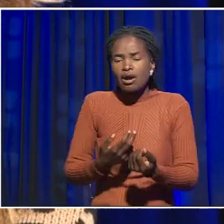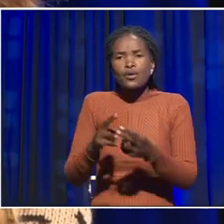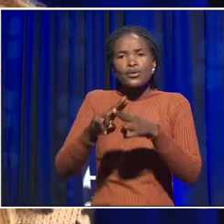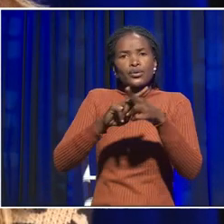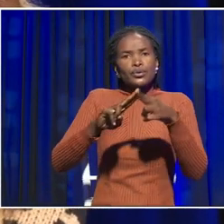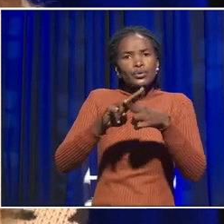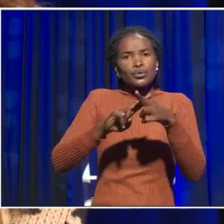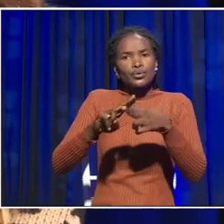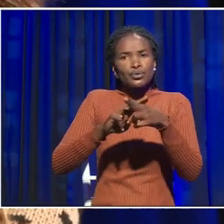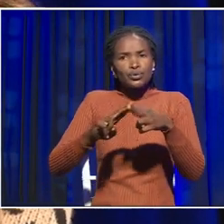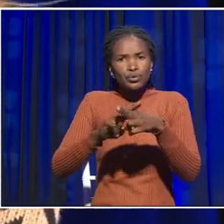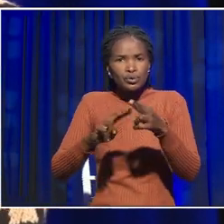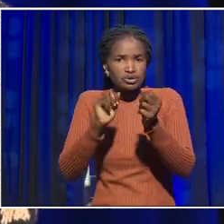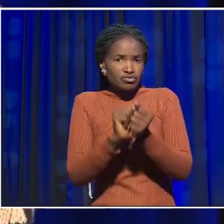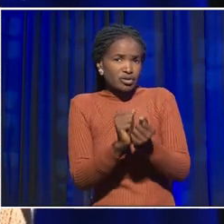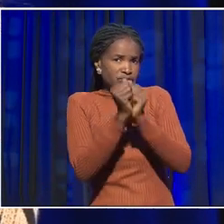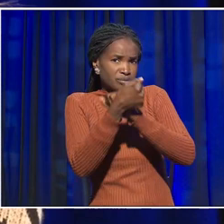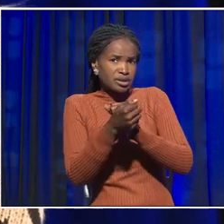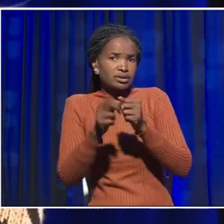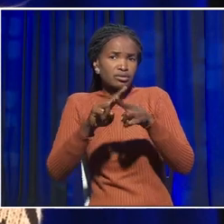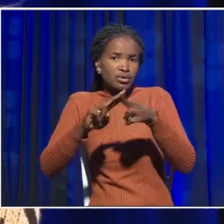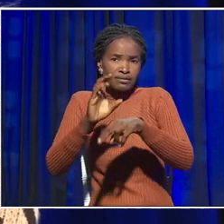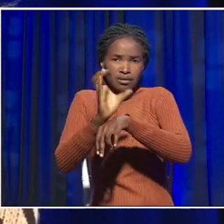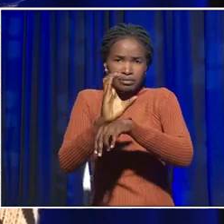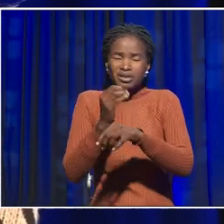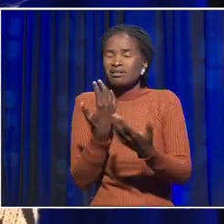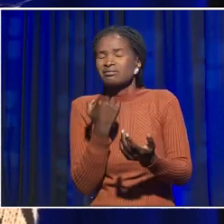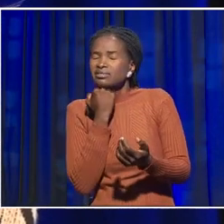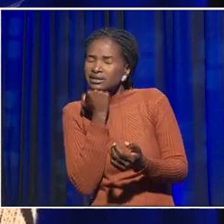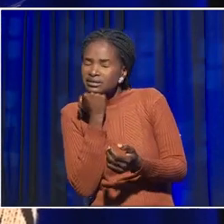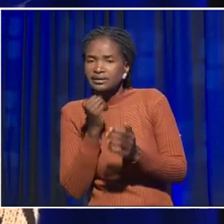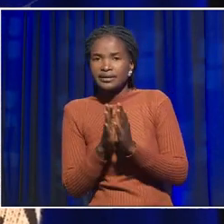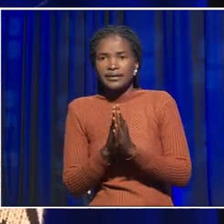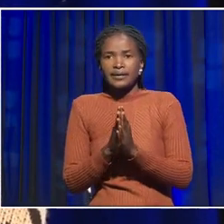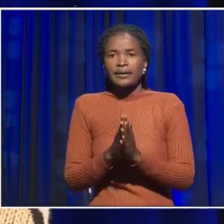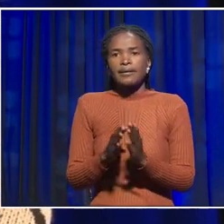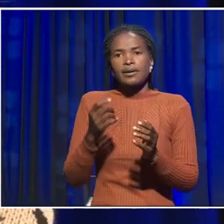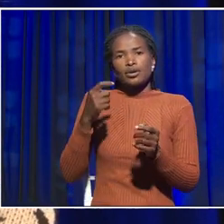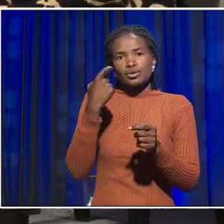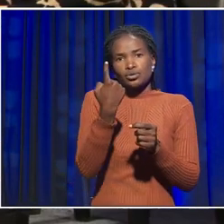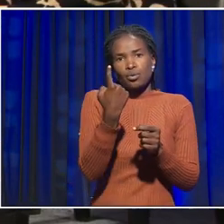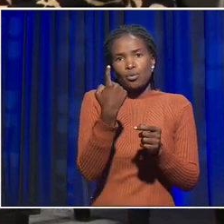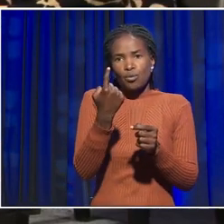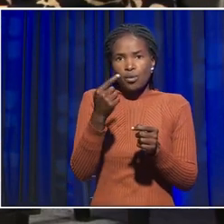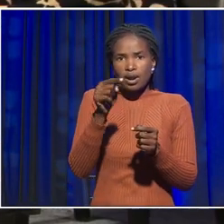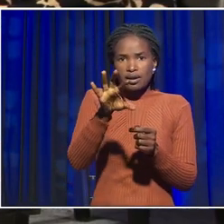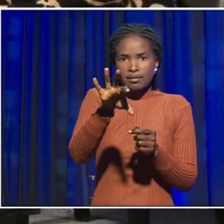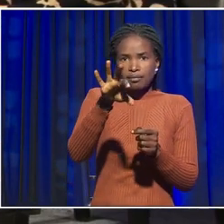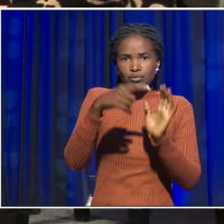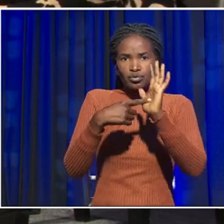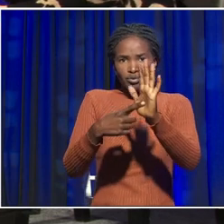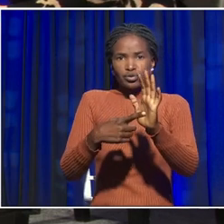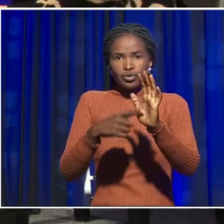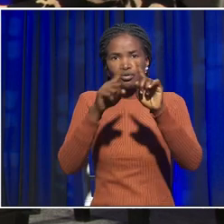this beast? Here I brought quickly one of the extracts of the slides from last